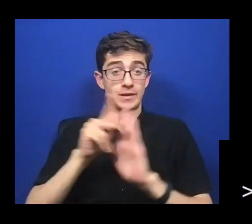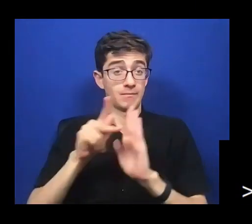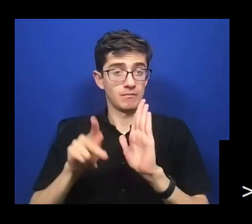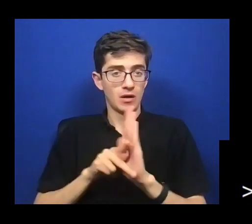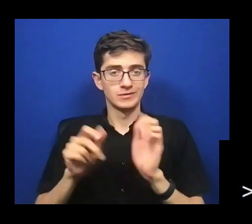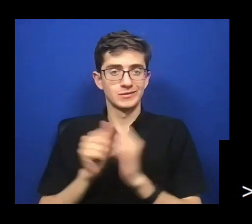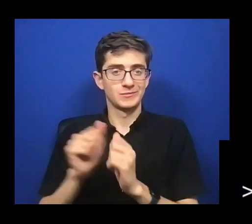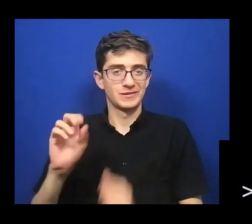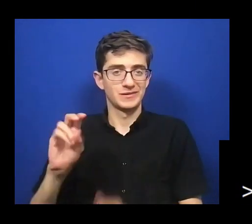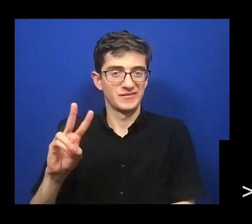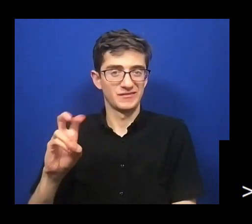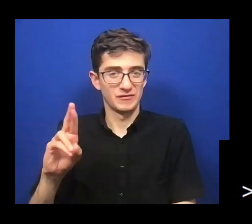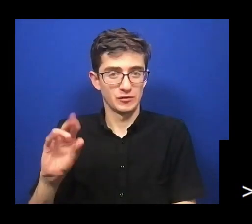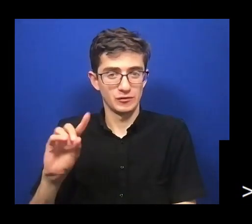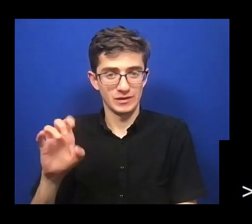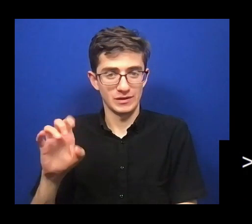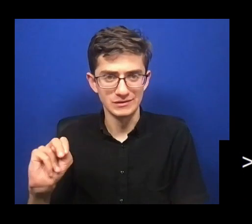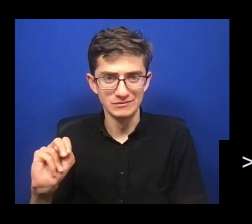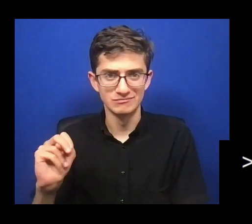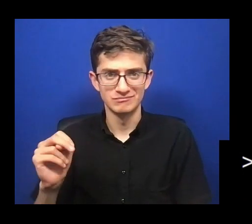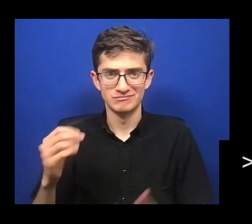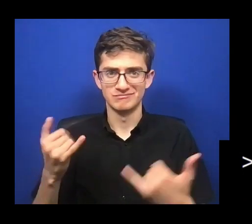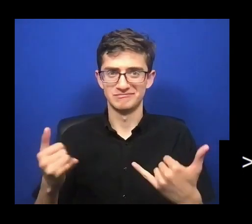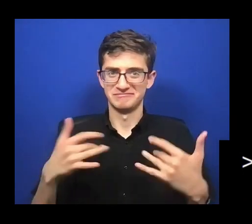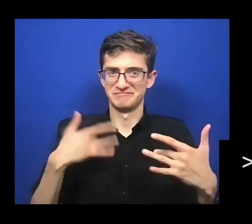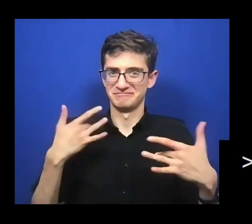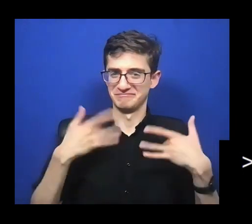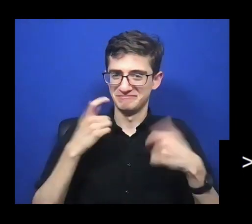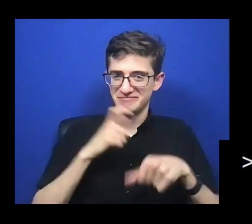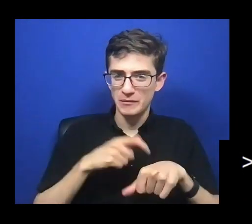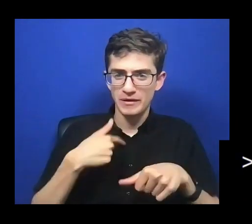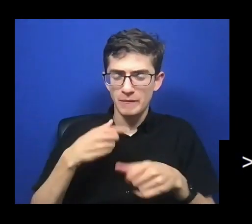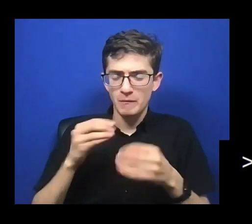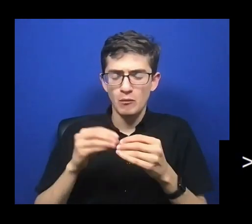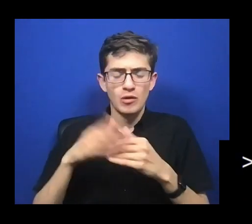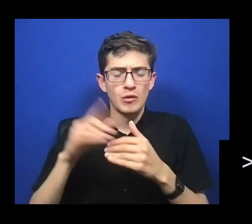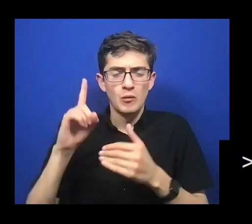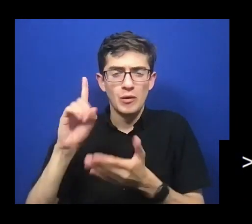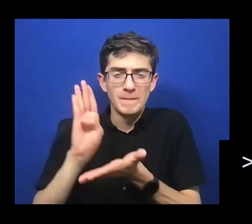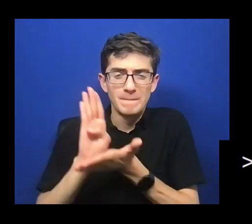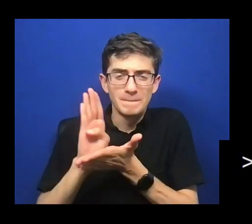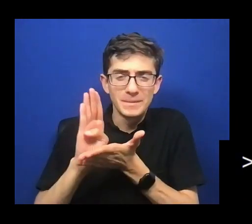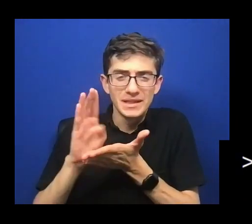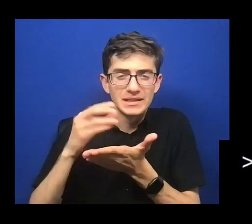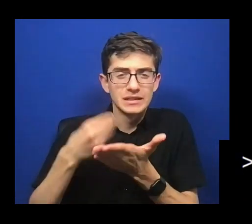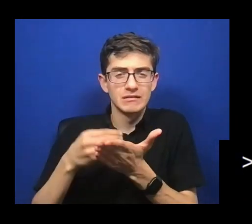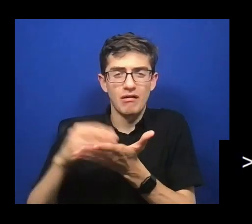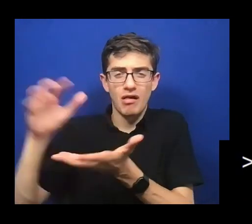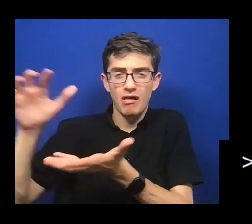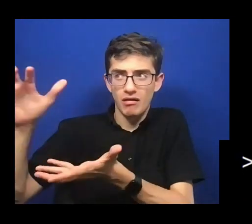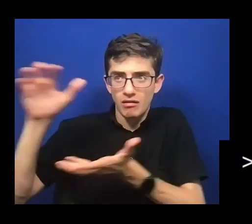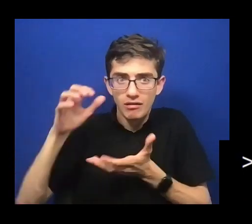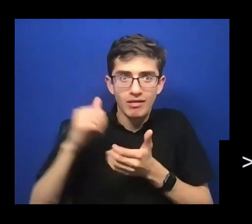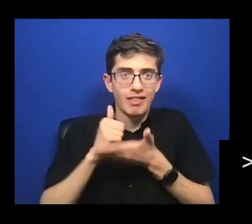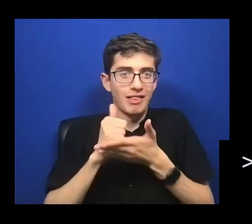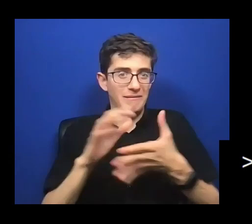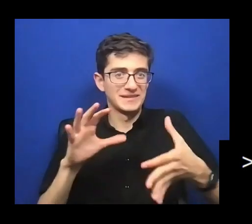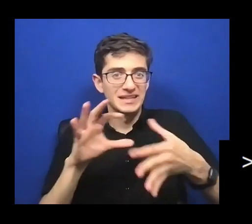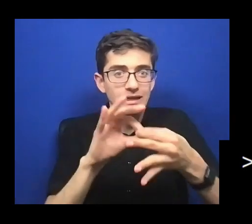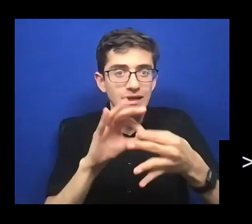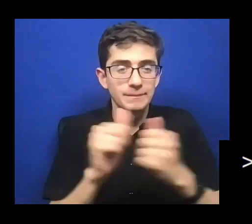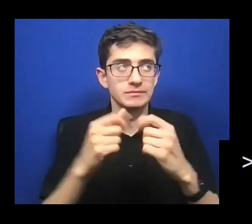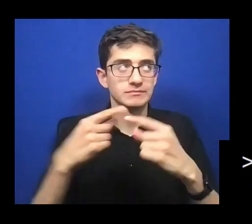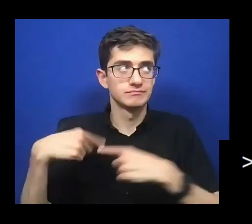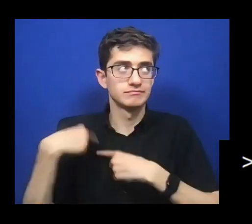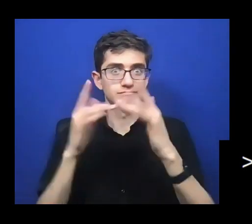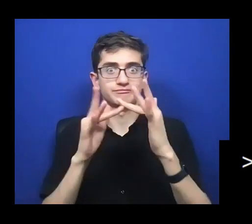for New York State, having over $1 billion of funding to be able to finally connect everyone who's been unconnected for so long. And Verizon has